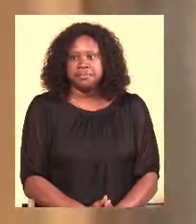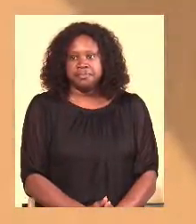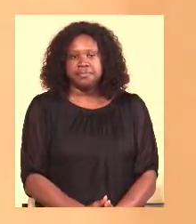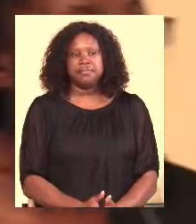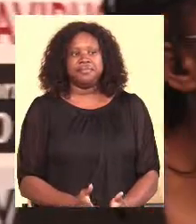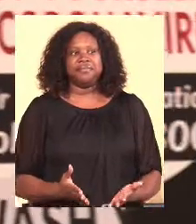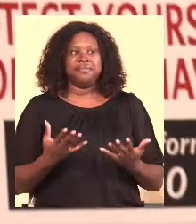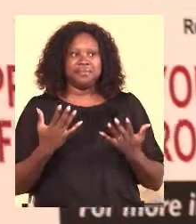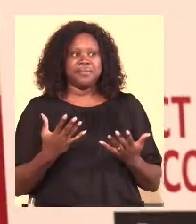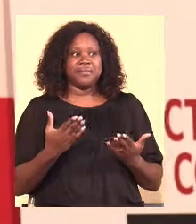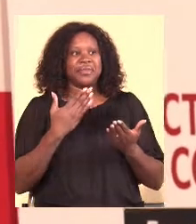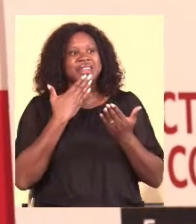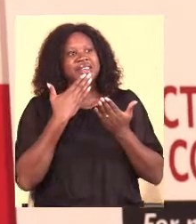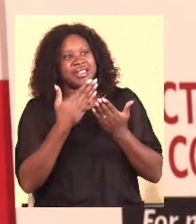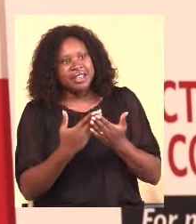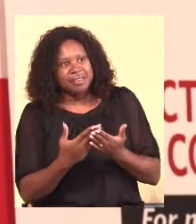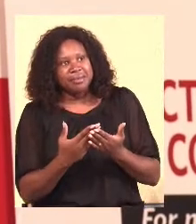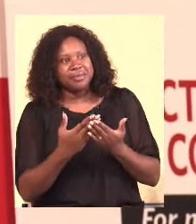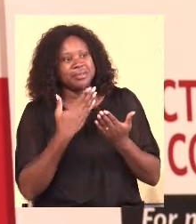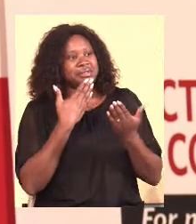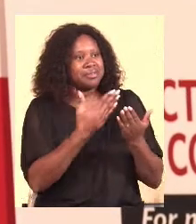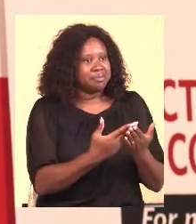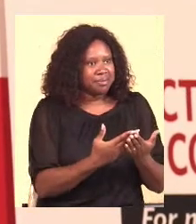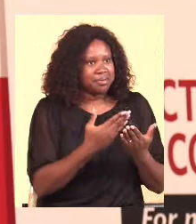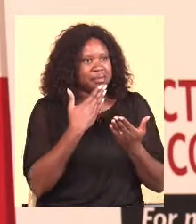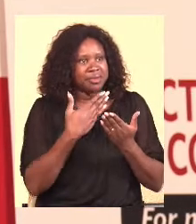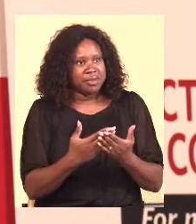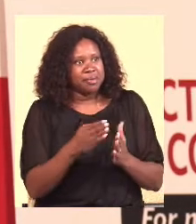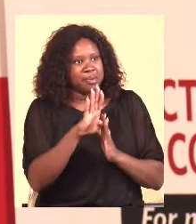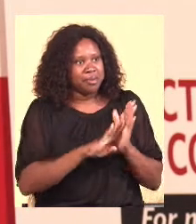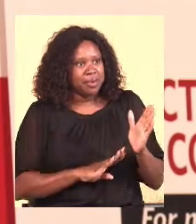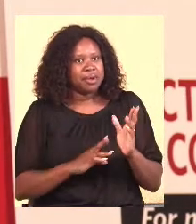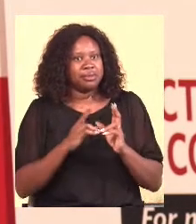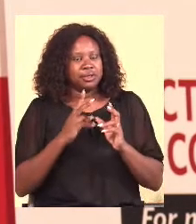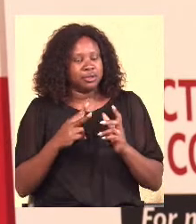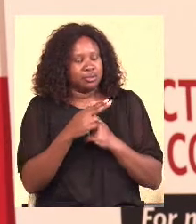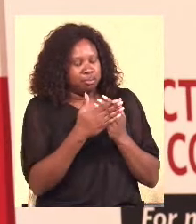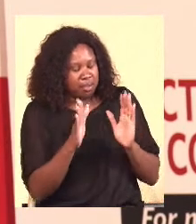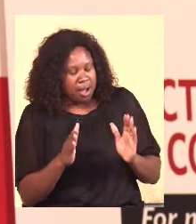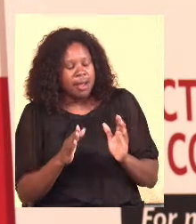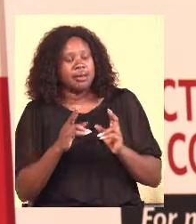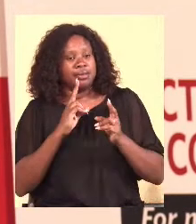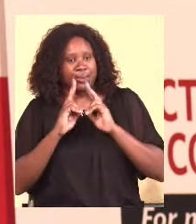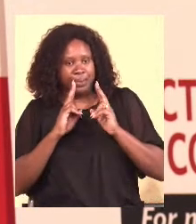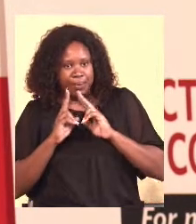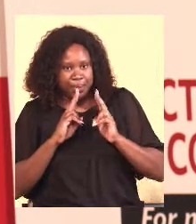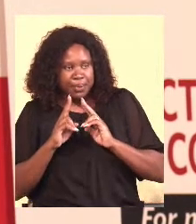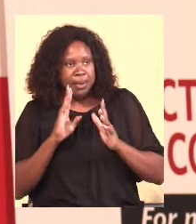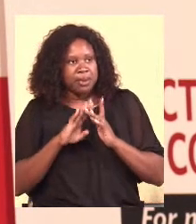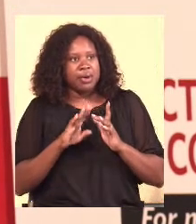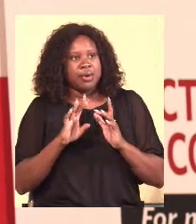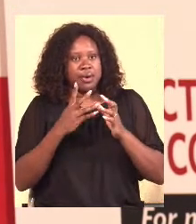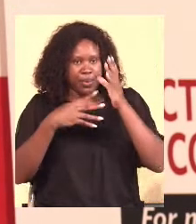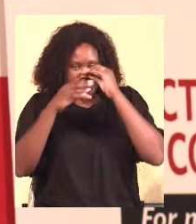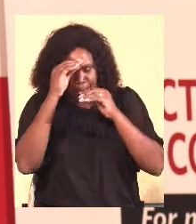those concluding remarks. Thank you very much to my panel for making the time to come launch your task force as well as engage us around